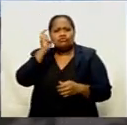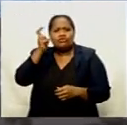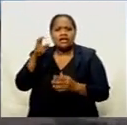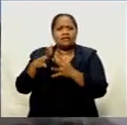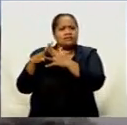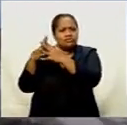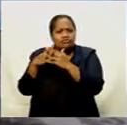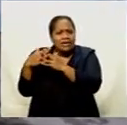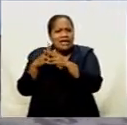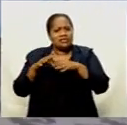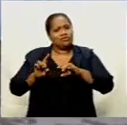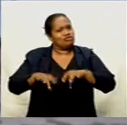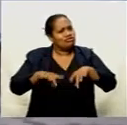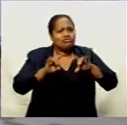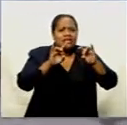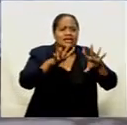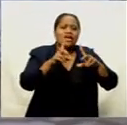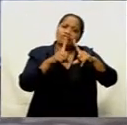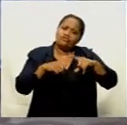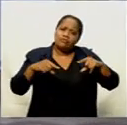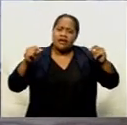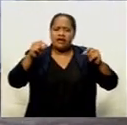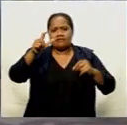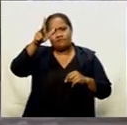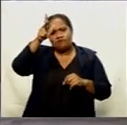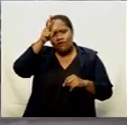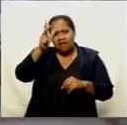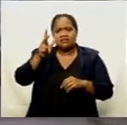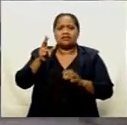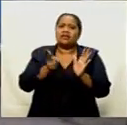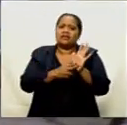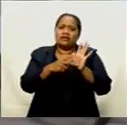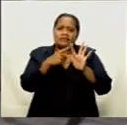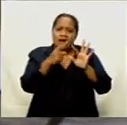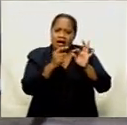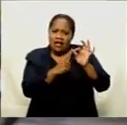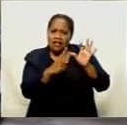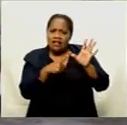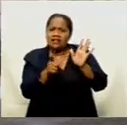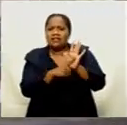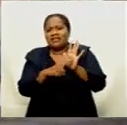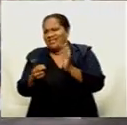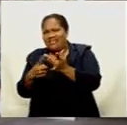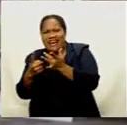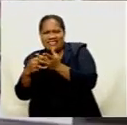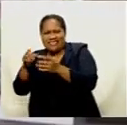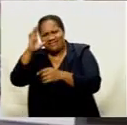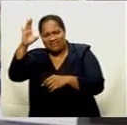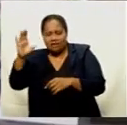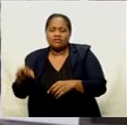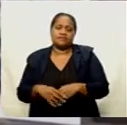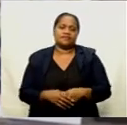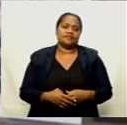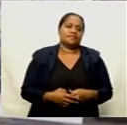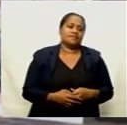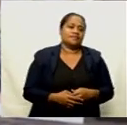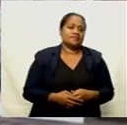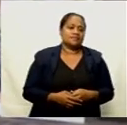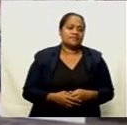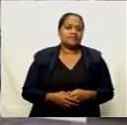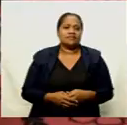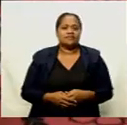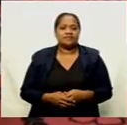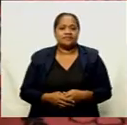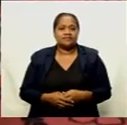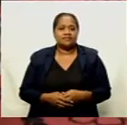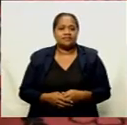in Australia, Japan, France, Nepal and Ghana. Following this, he started to climb the ranks. And then I was posted as